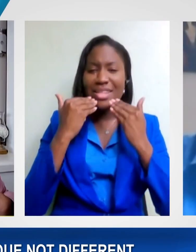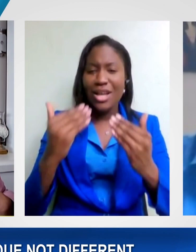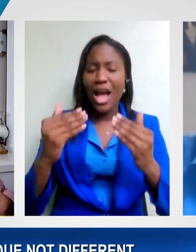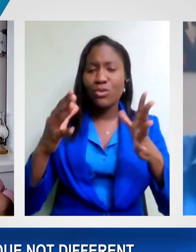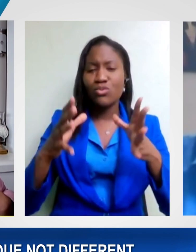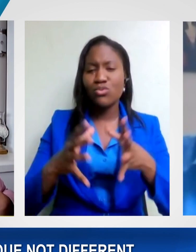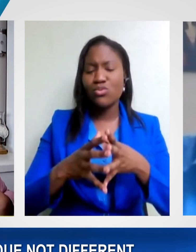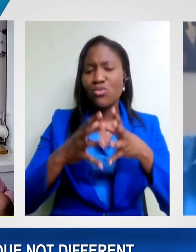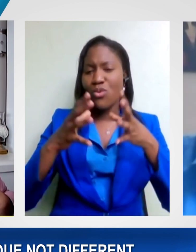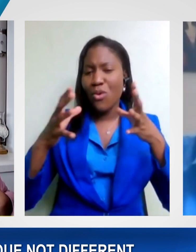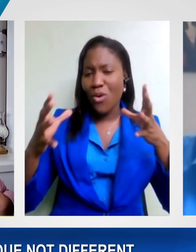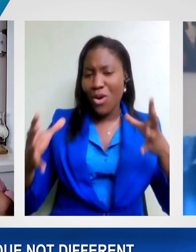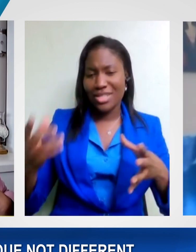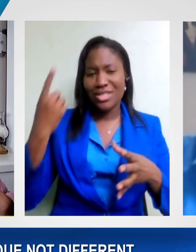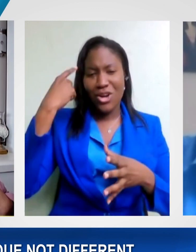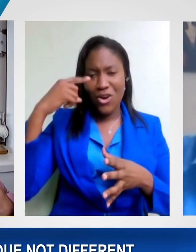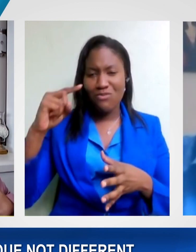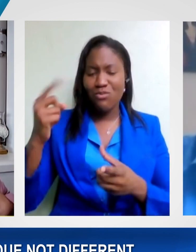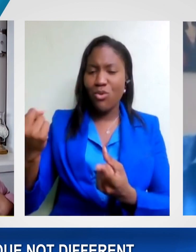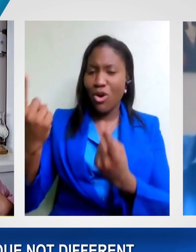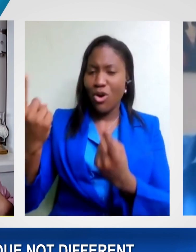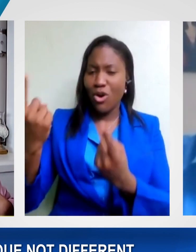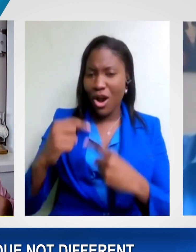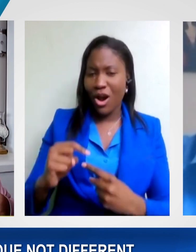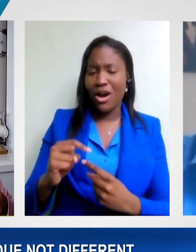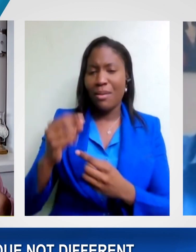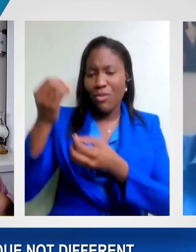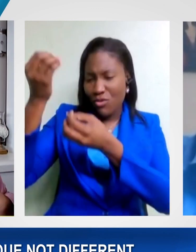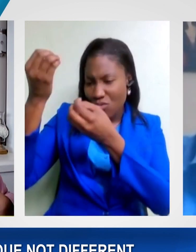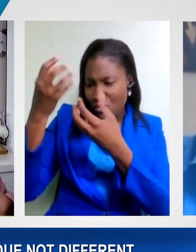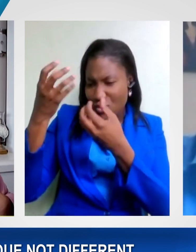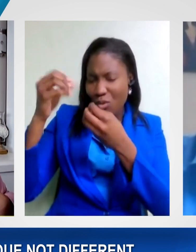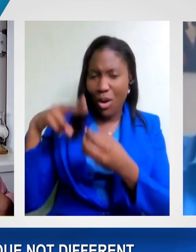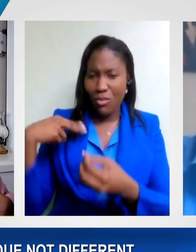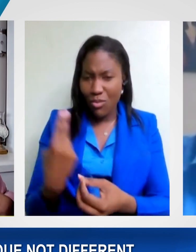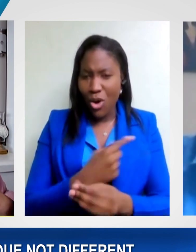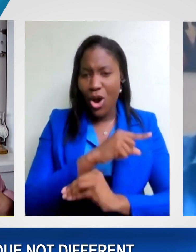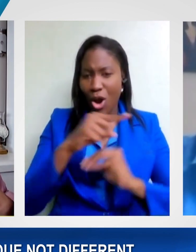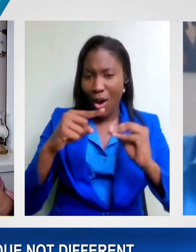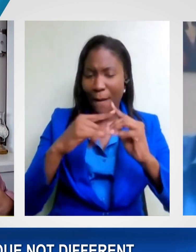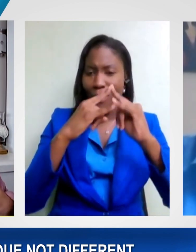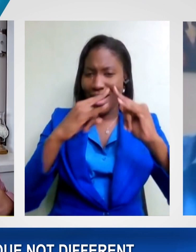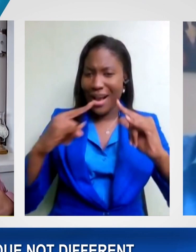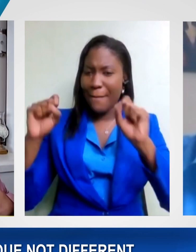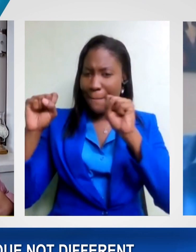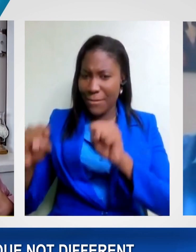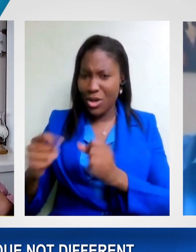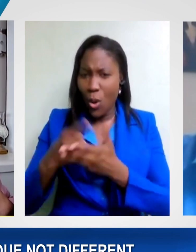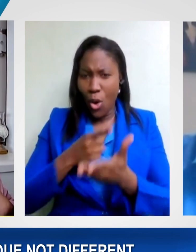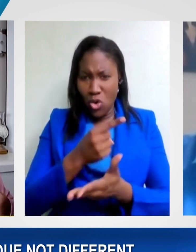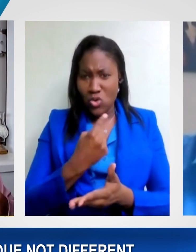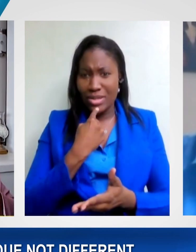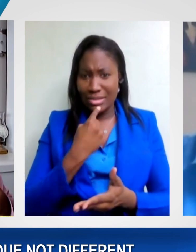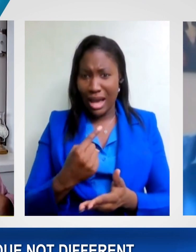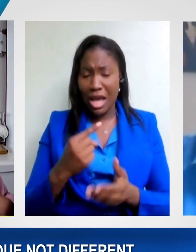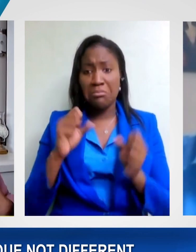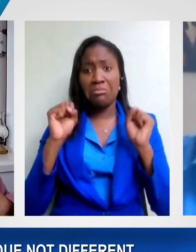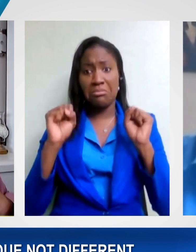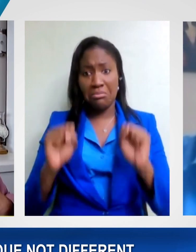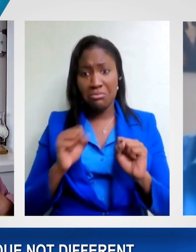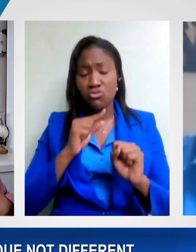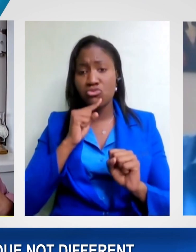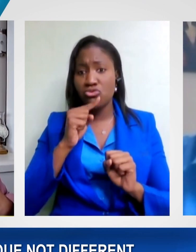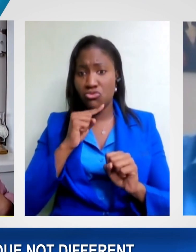for coming and sharing information about Camp Able. Based on what you said, I think it will add value